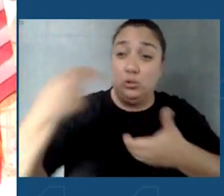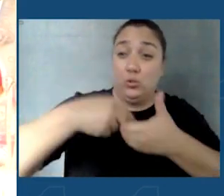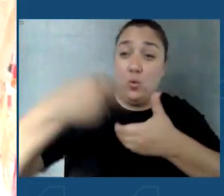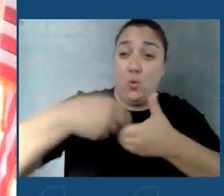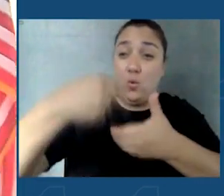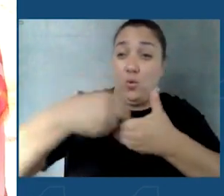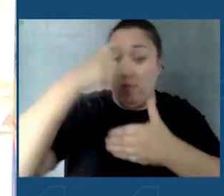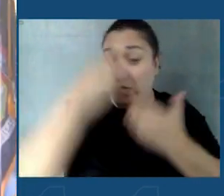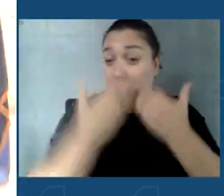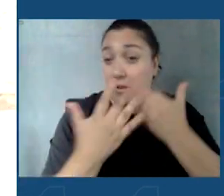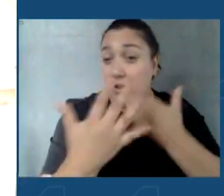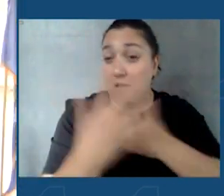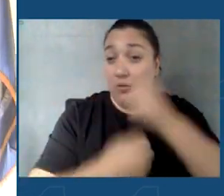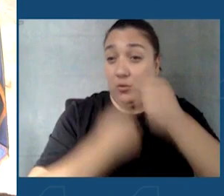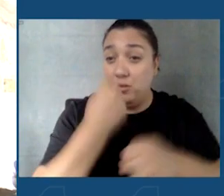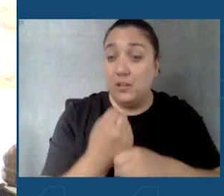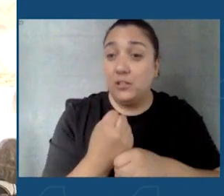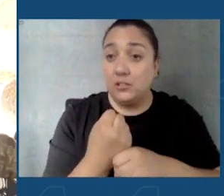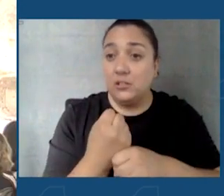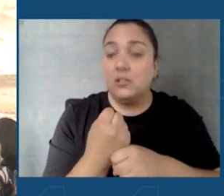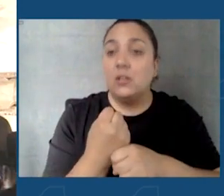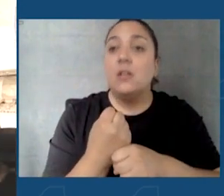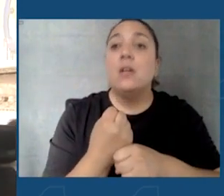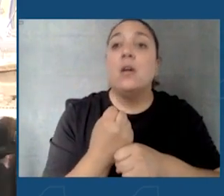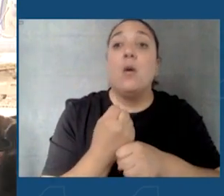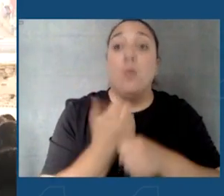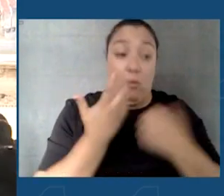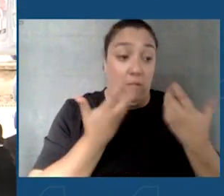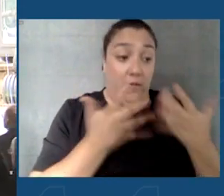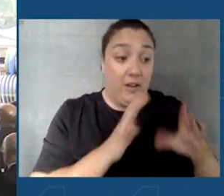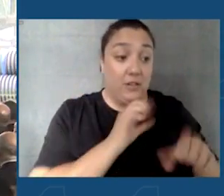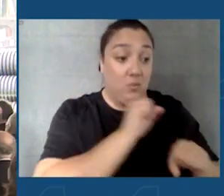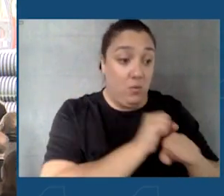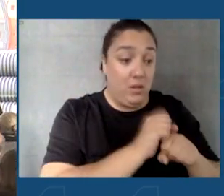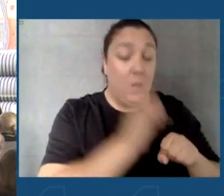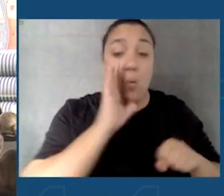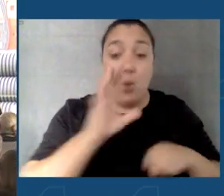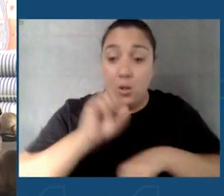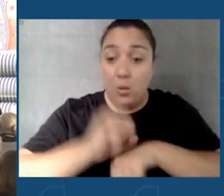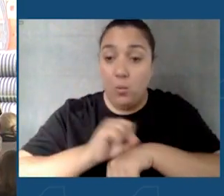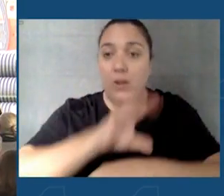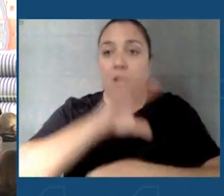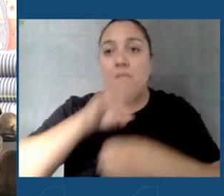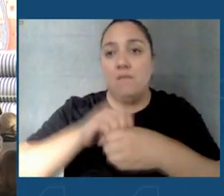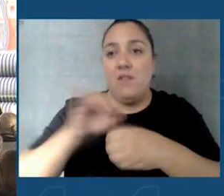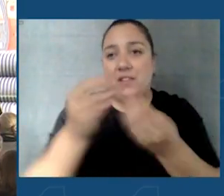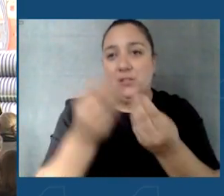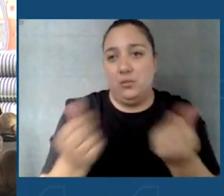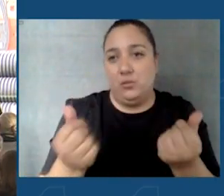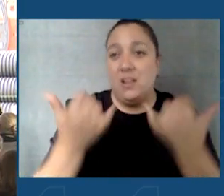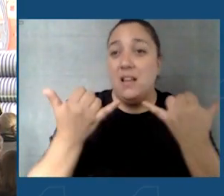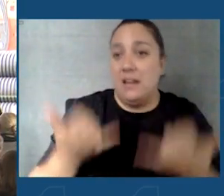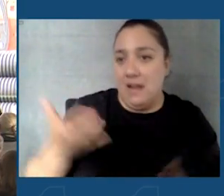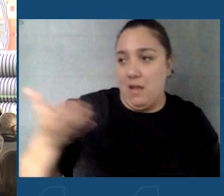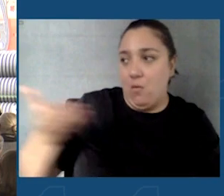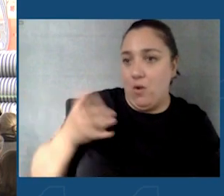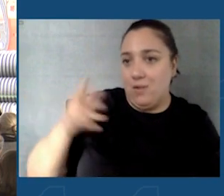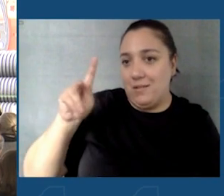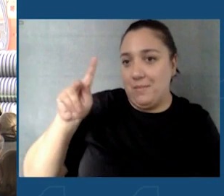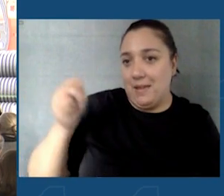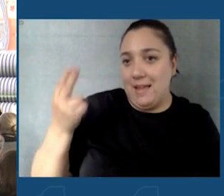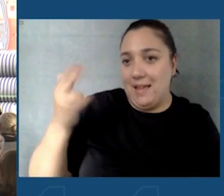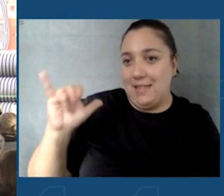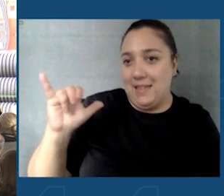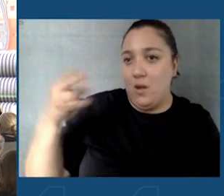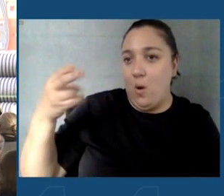who are and will be working to be part of the solution. Please join me in giving a warm welcome to